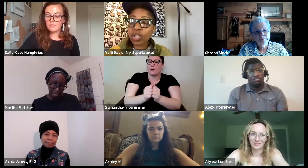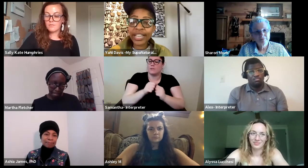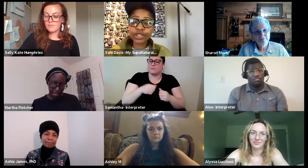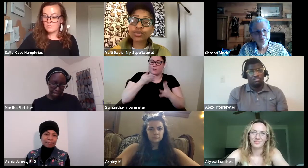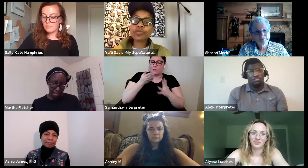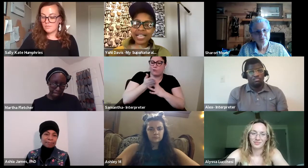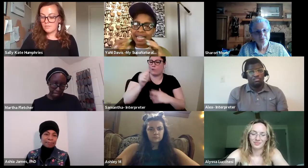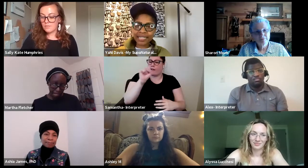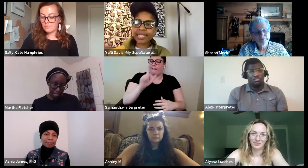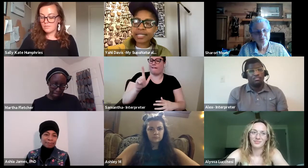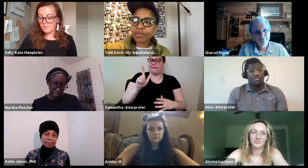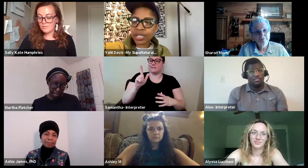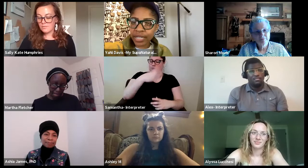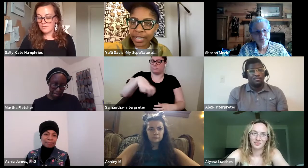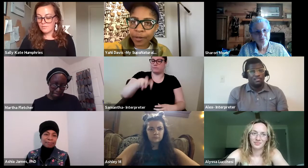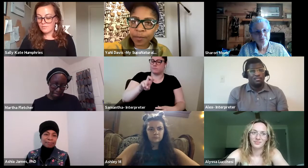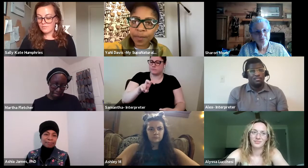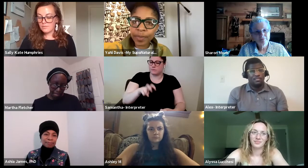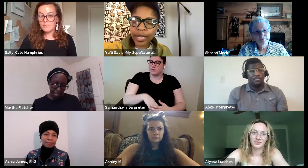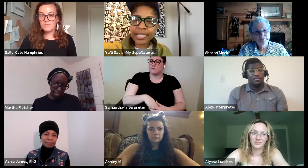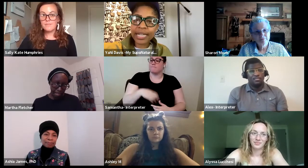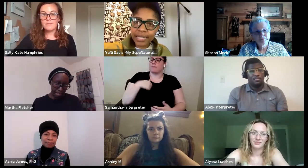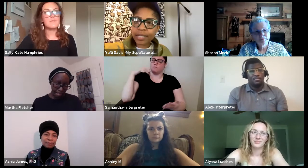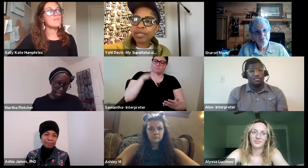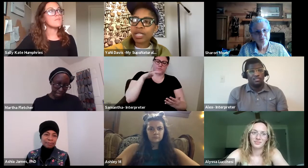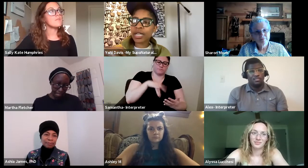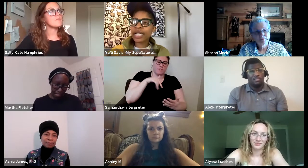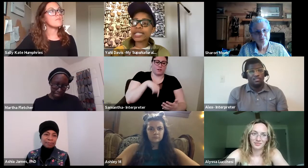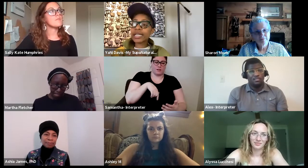Across all age groups, as I did some studying,